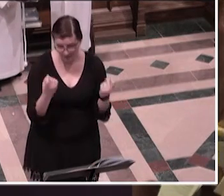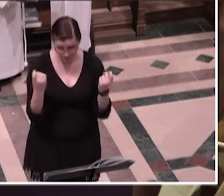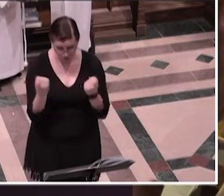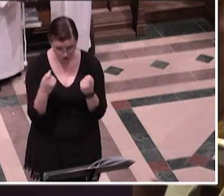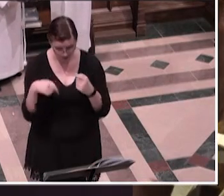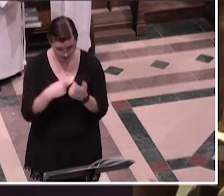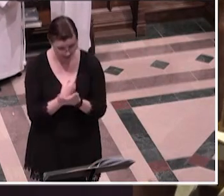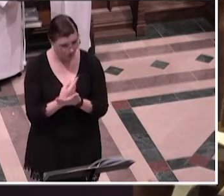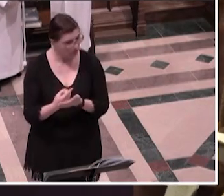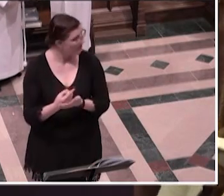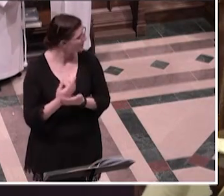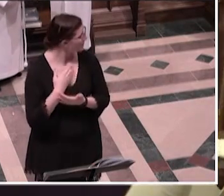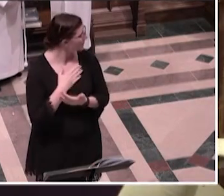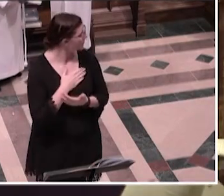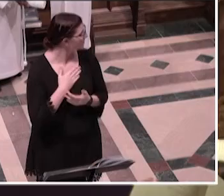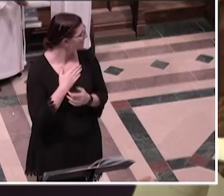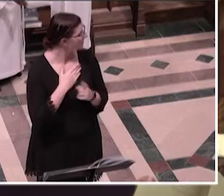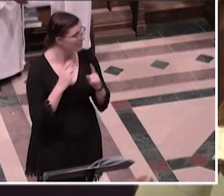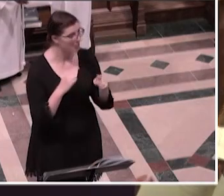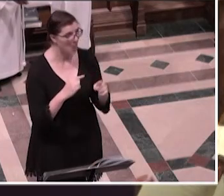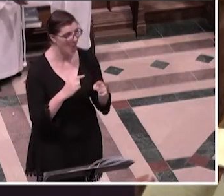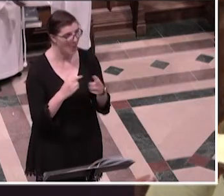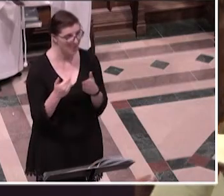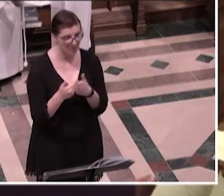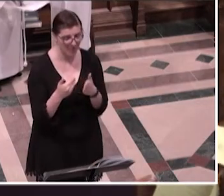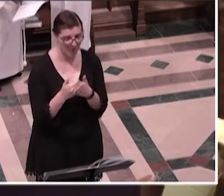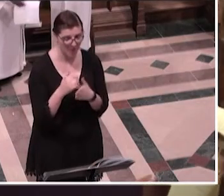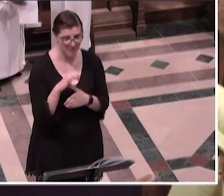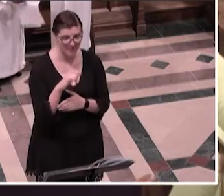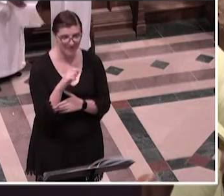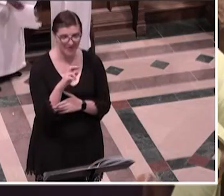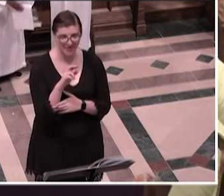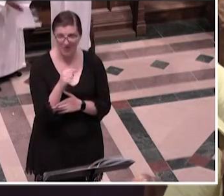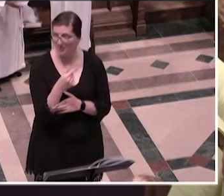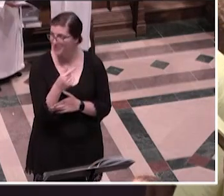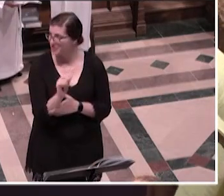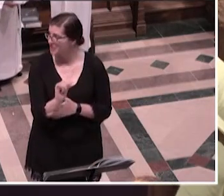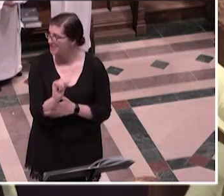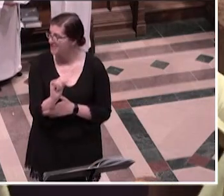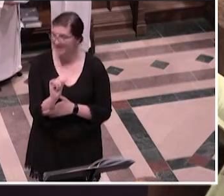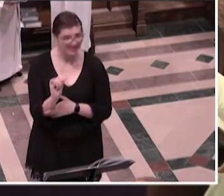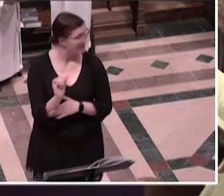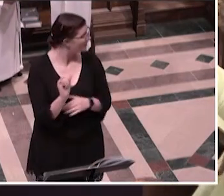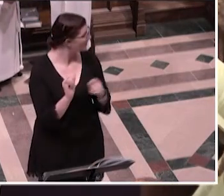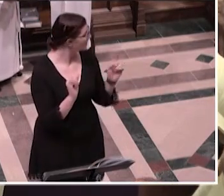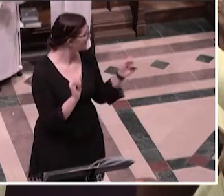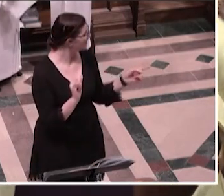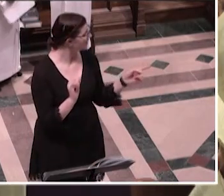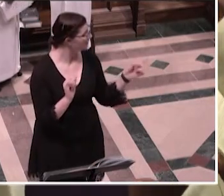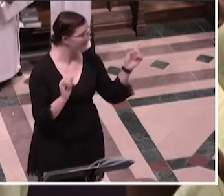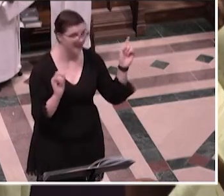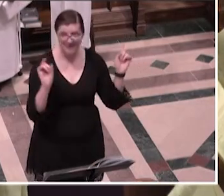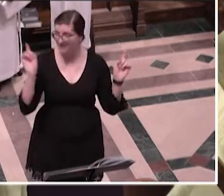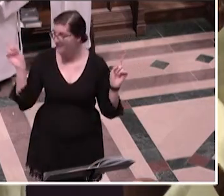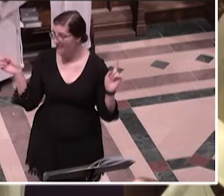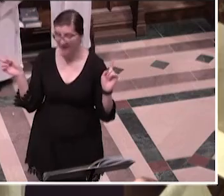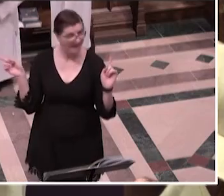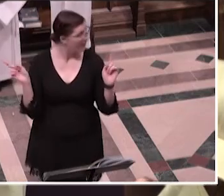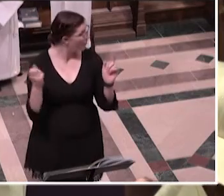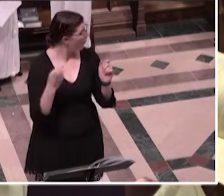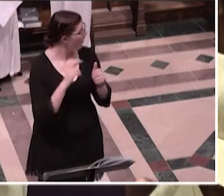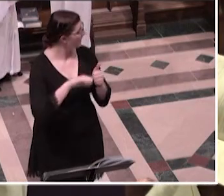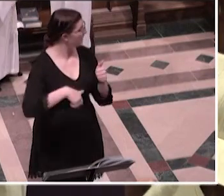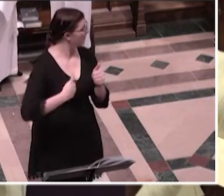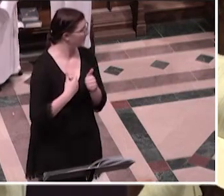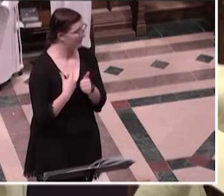move to the clergy person who is closest to you, whether that's at the rood screen down there, here at the altar, or right behind